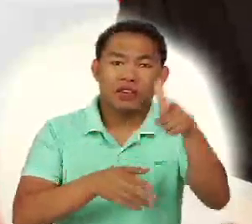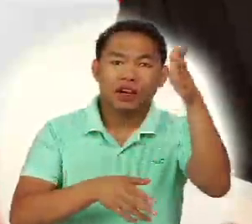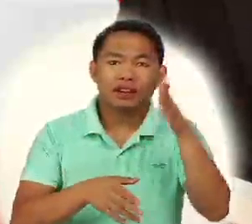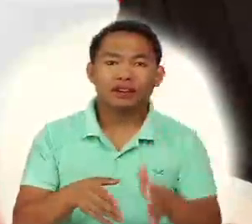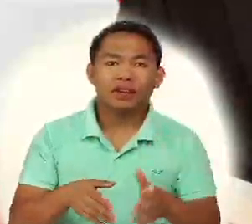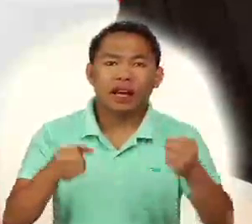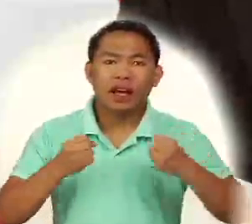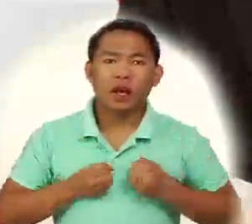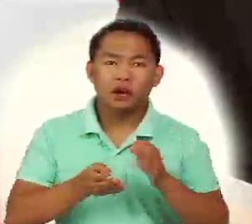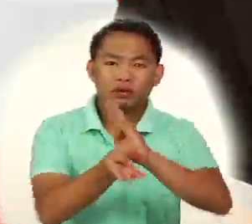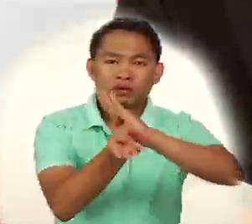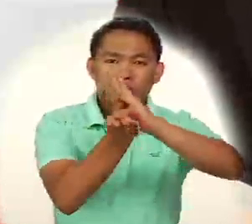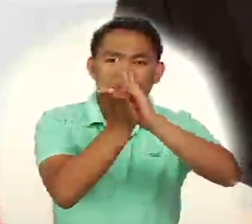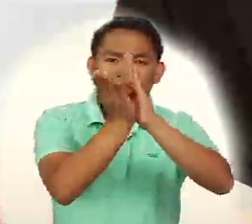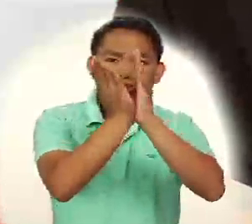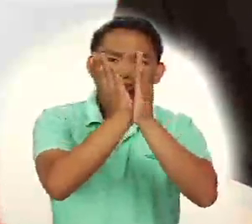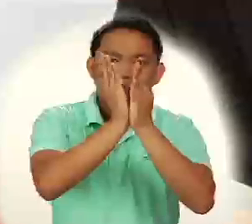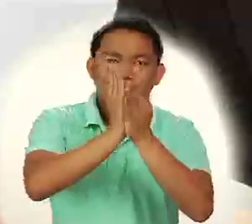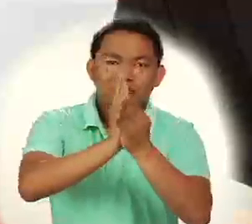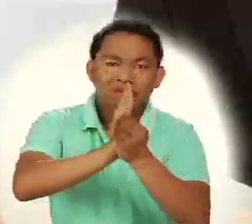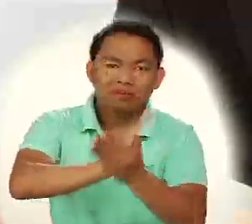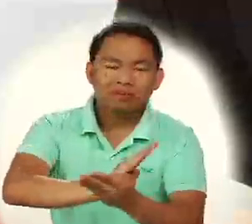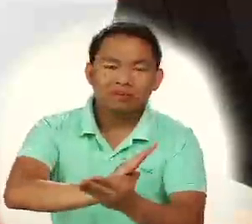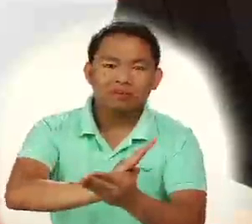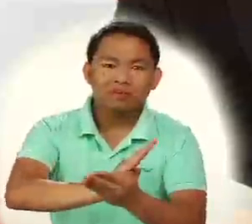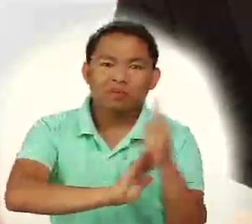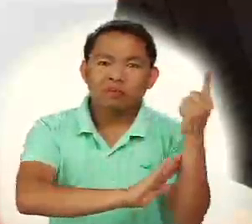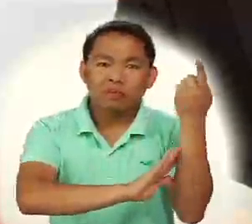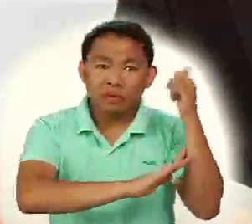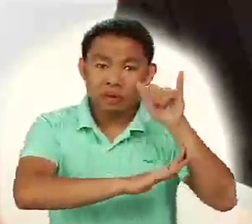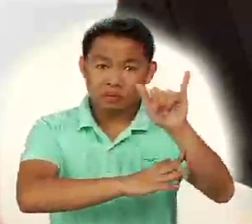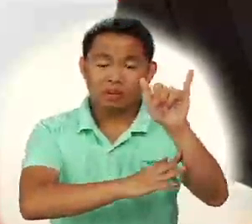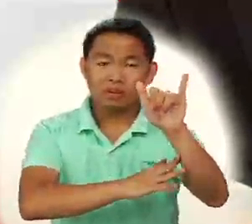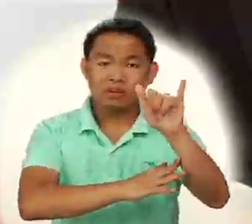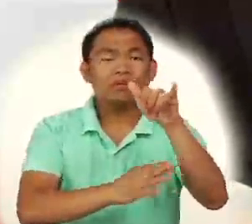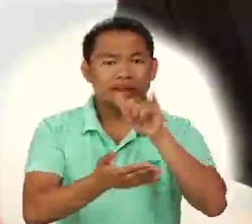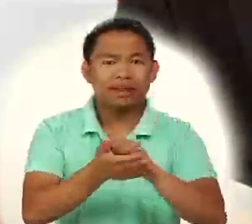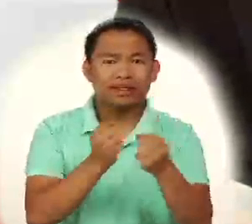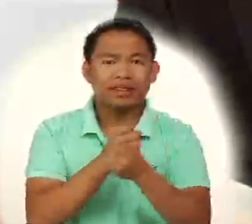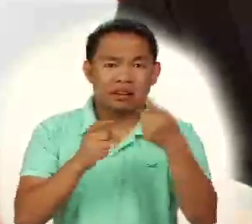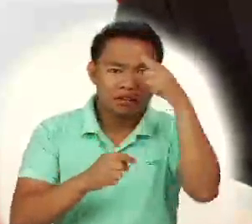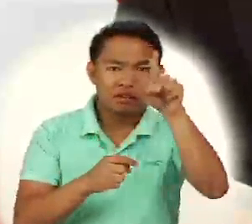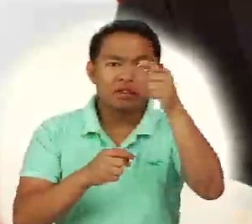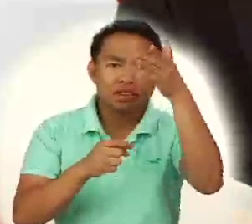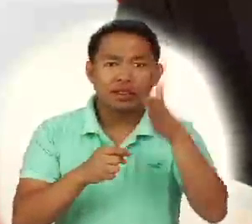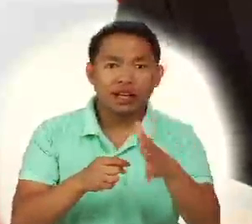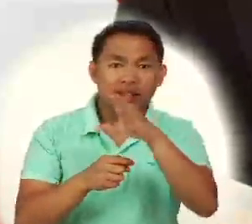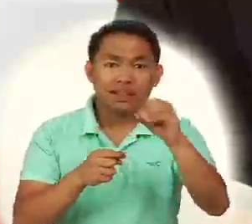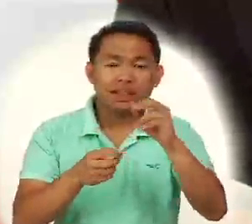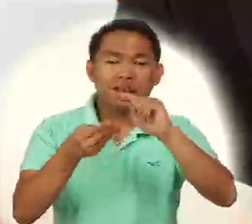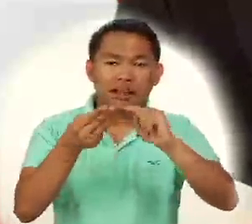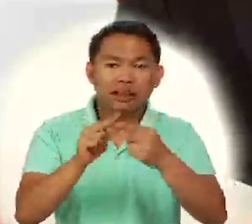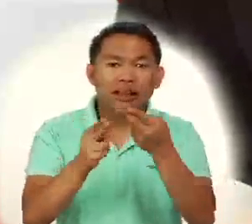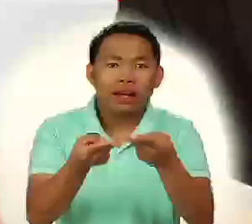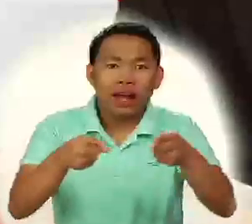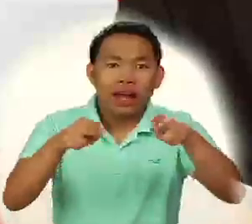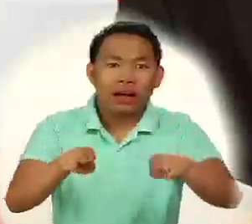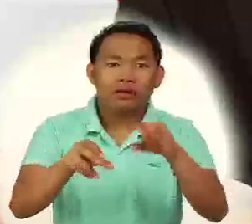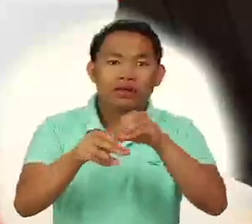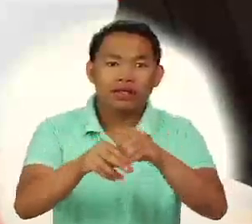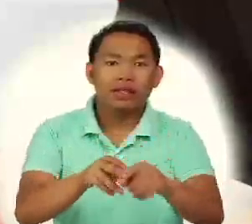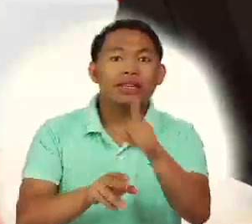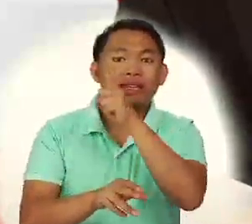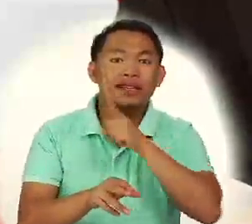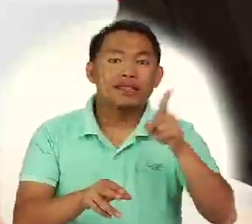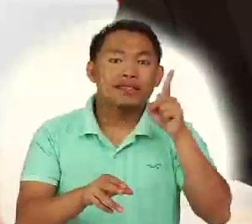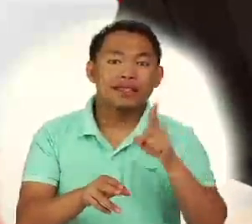God has become incarnate. This love for God and for neighbor happens in